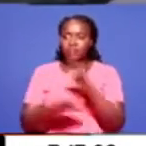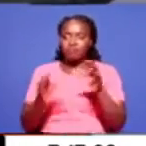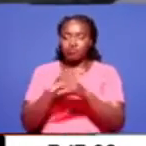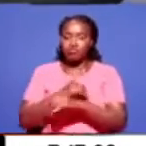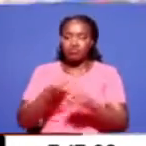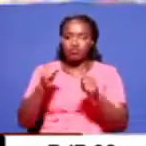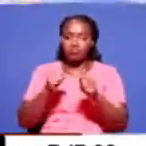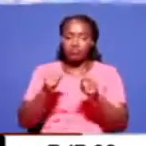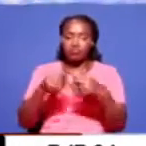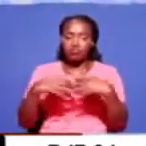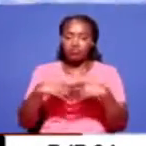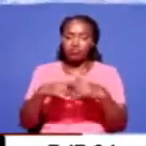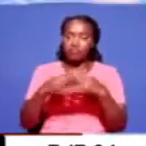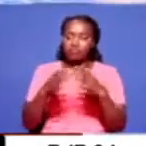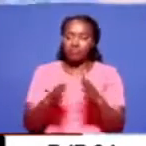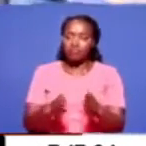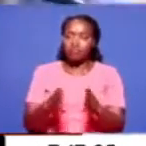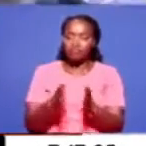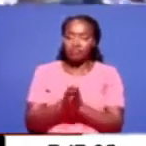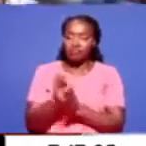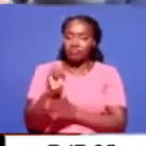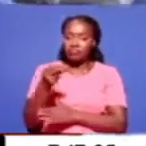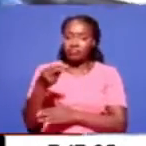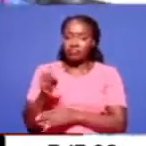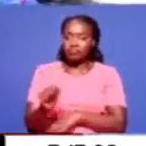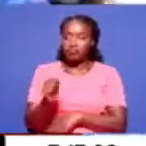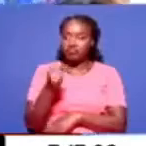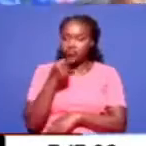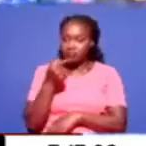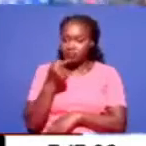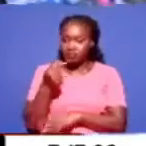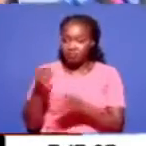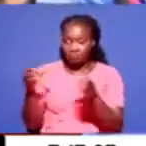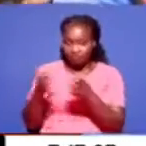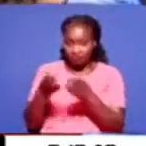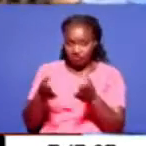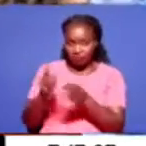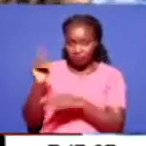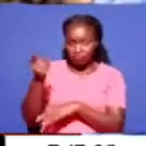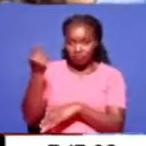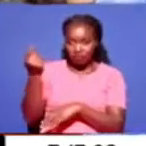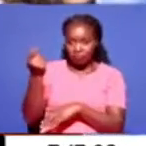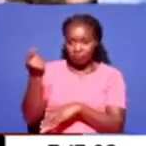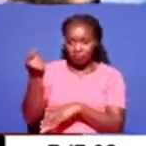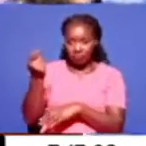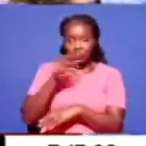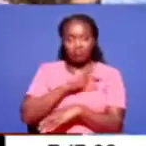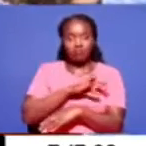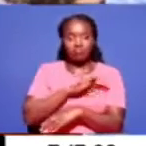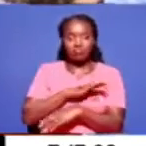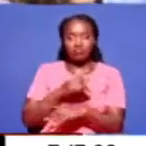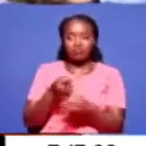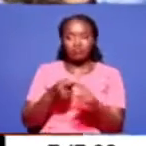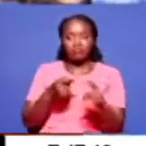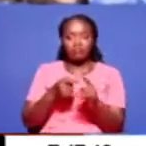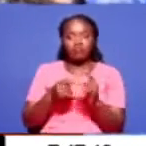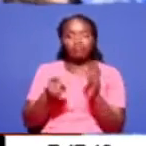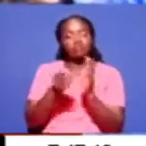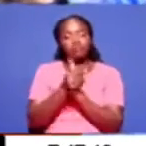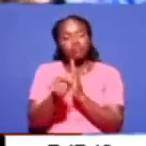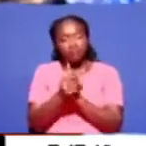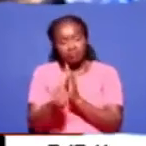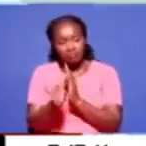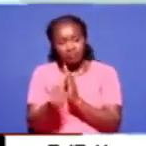bidhaa humu nchini, Rajan Shah, alisema kuwa kampuni za humu nchini zitanufaika kutokana na ujuzi na teknolojia